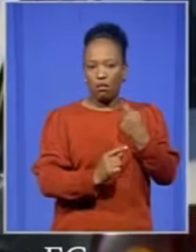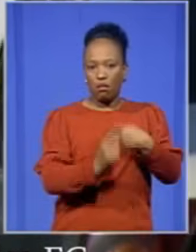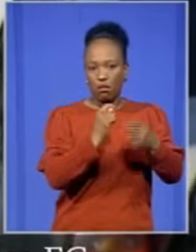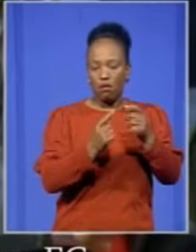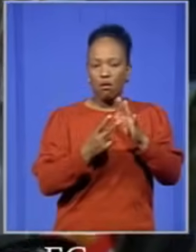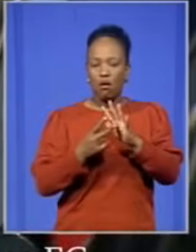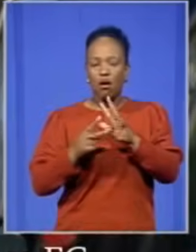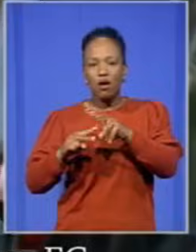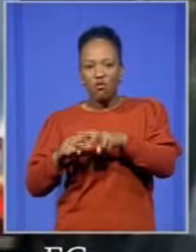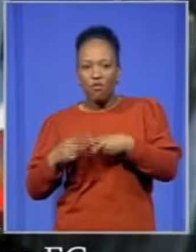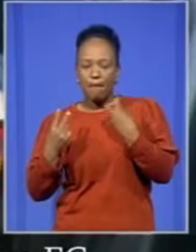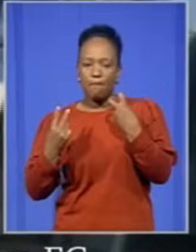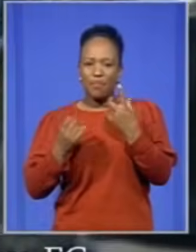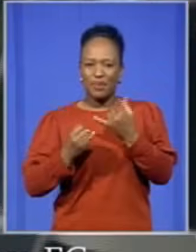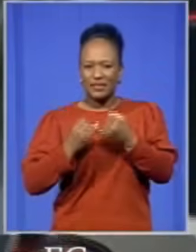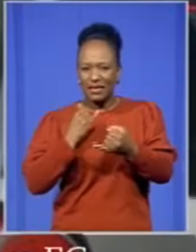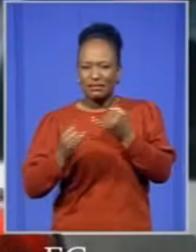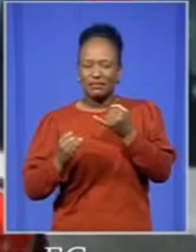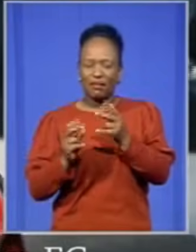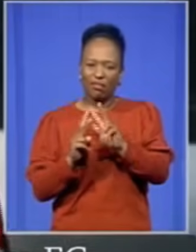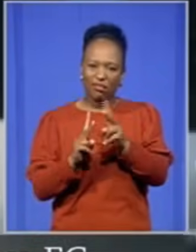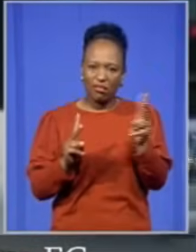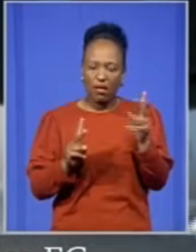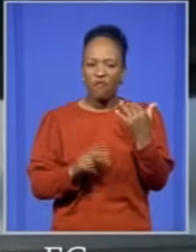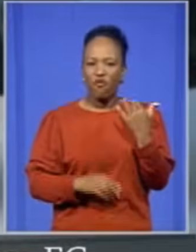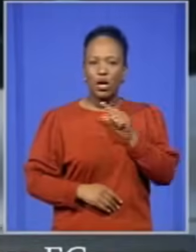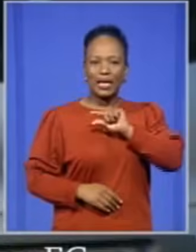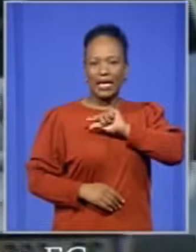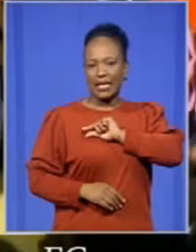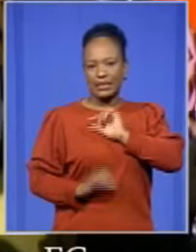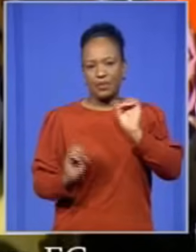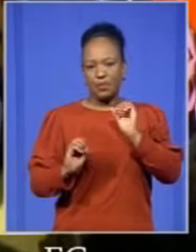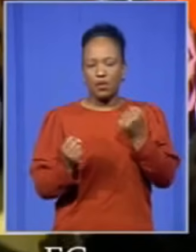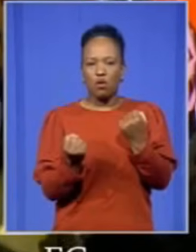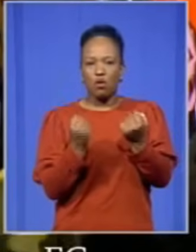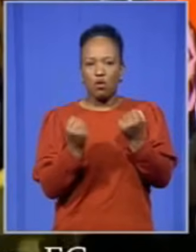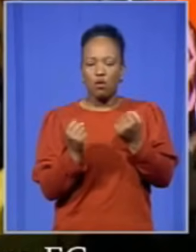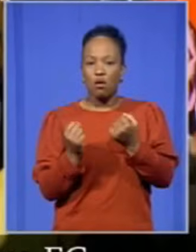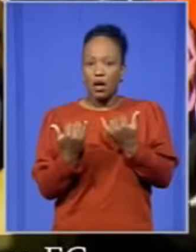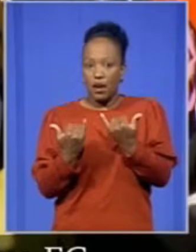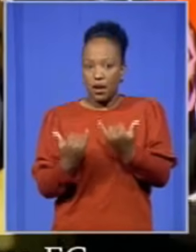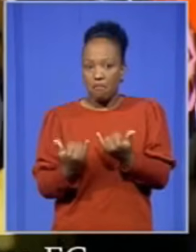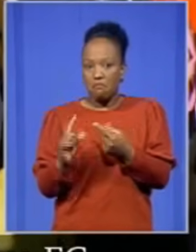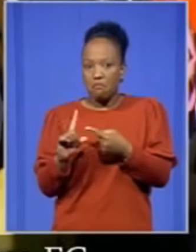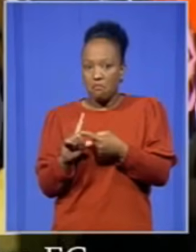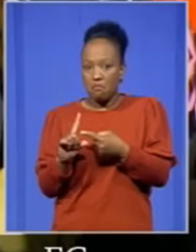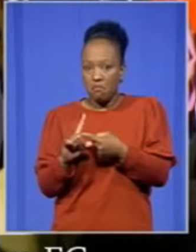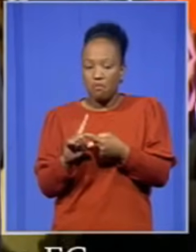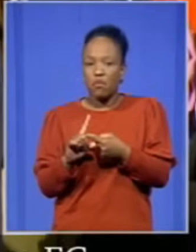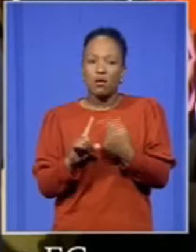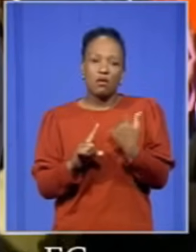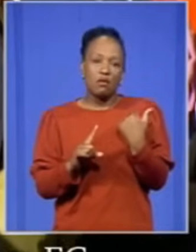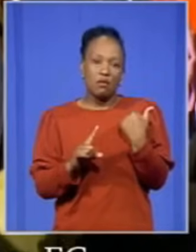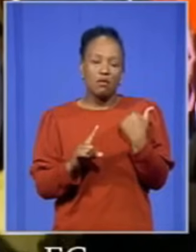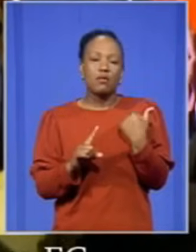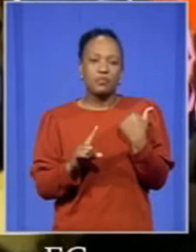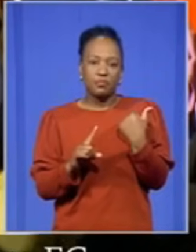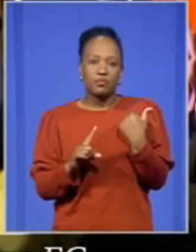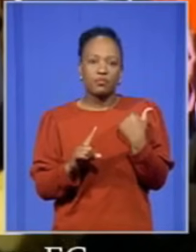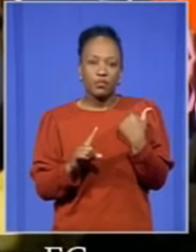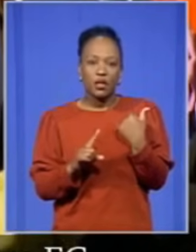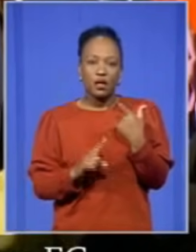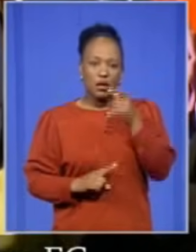tshotlakako ya thobalano ke kgotlatshekelo ya kwa Gqeberha ga jana Motoso o golotswe kwa seteišeneng